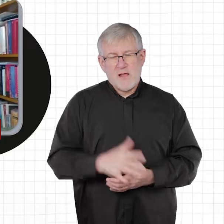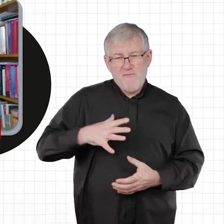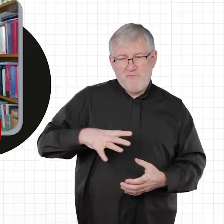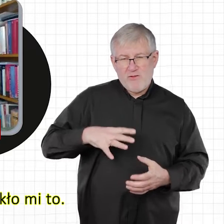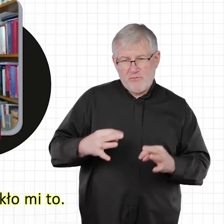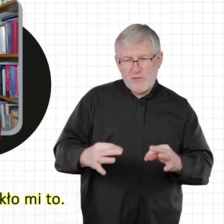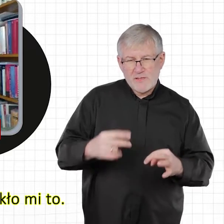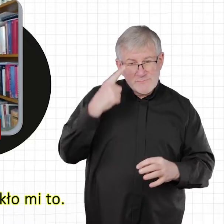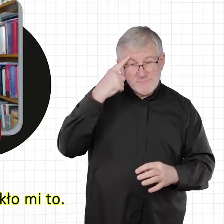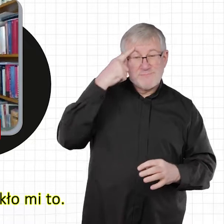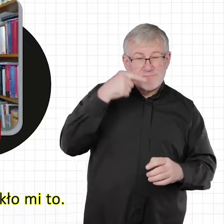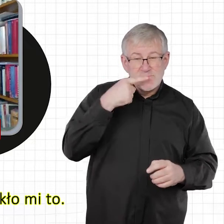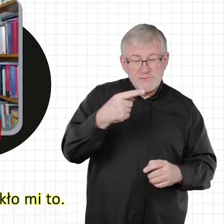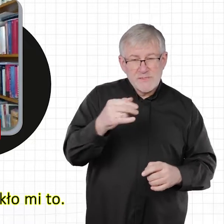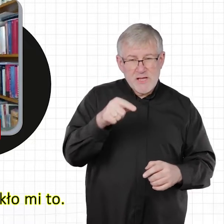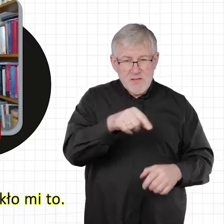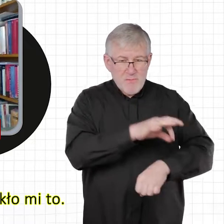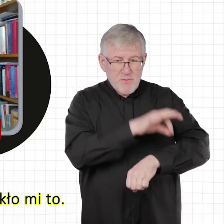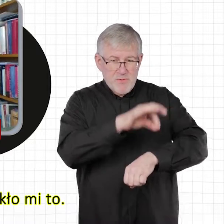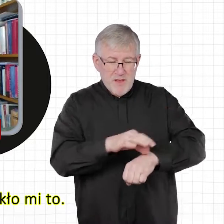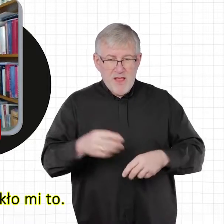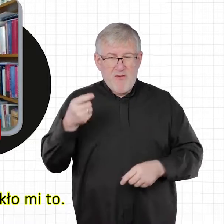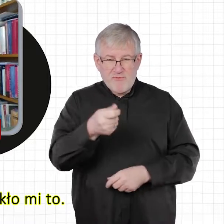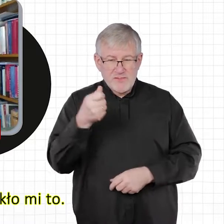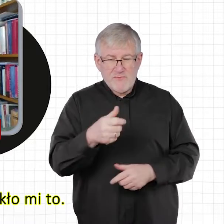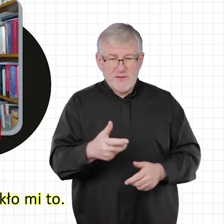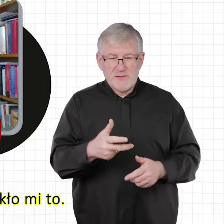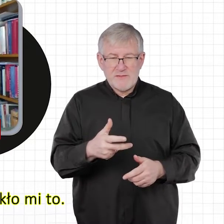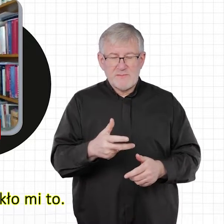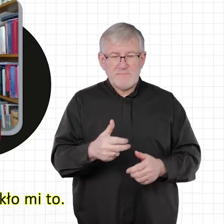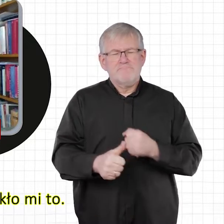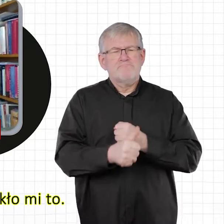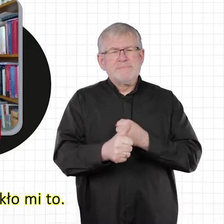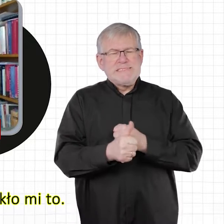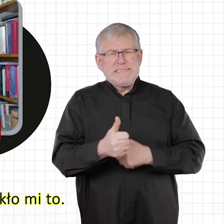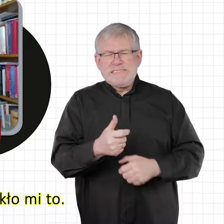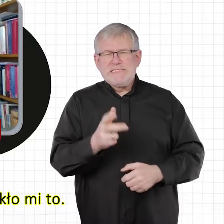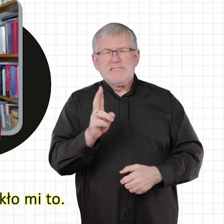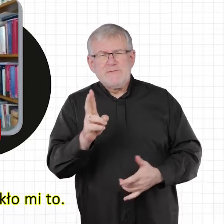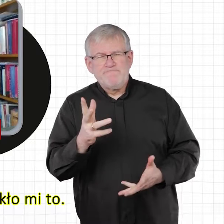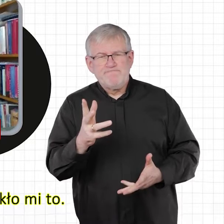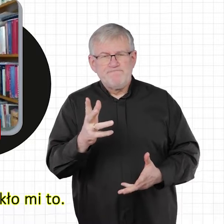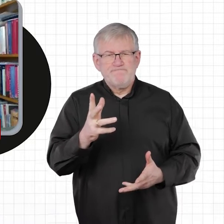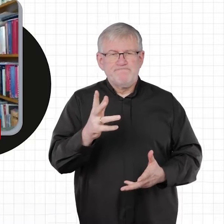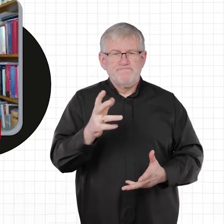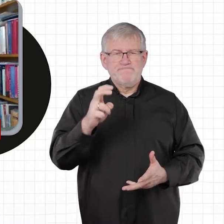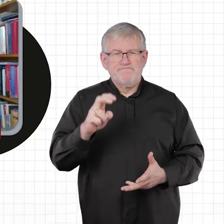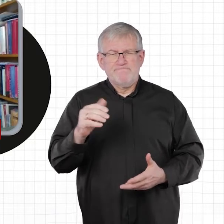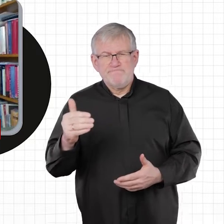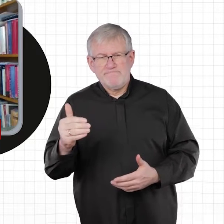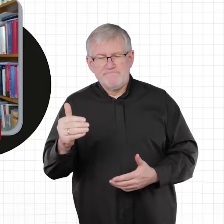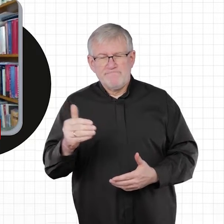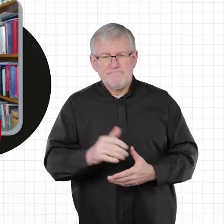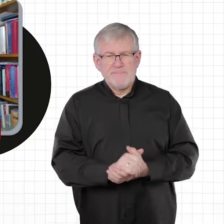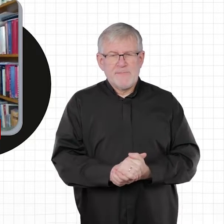written down. I know the name perfect Polish, and then in English it just clicked out of my mind. So